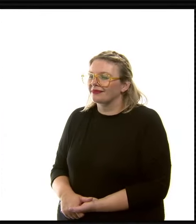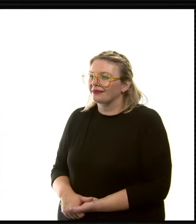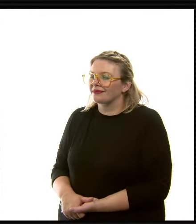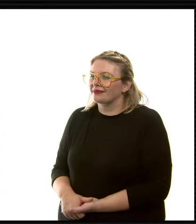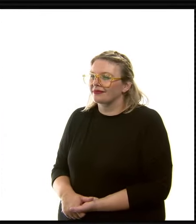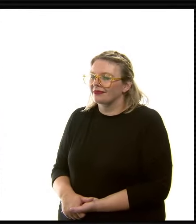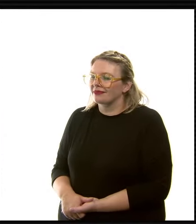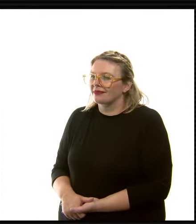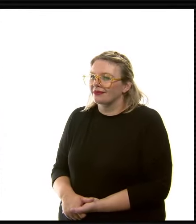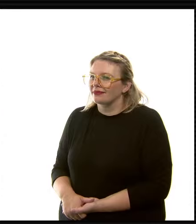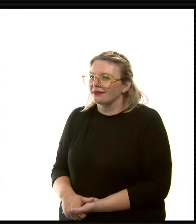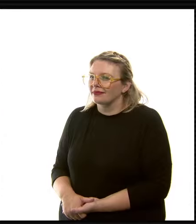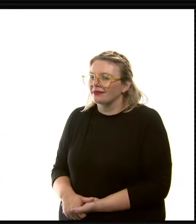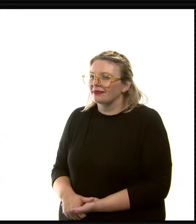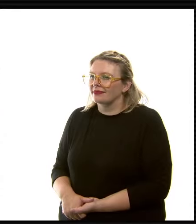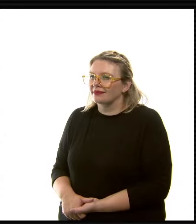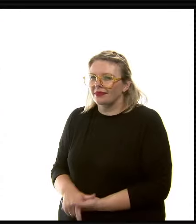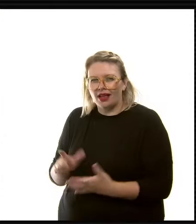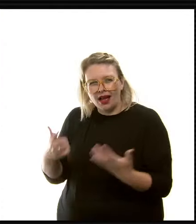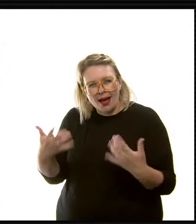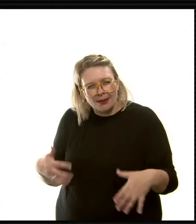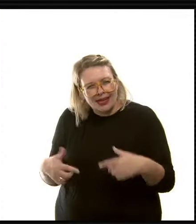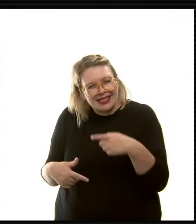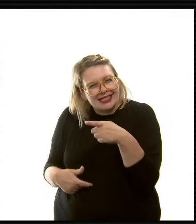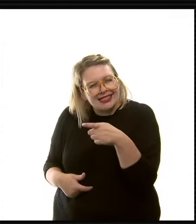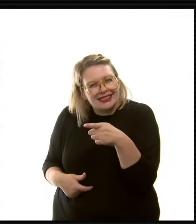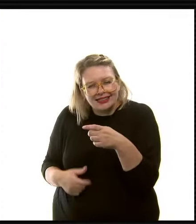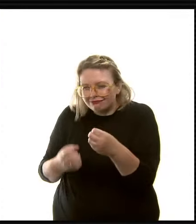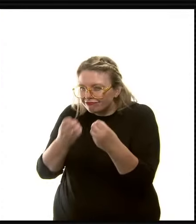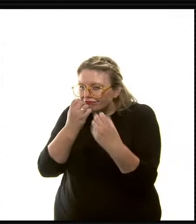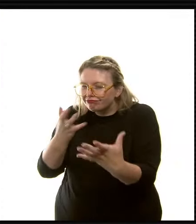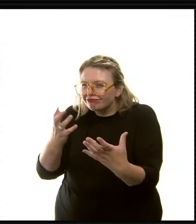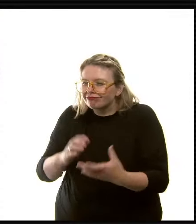Oh, wow. It's amazing, Cassie. So gorgeous.